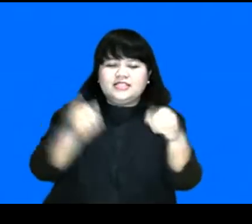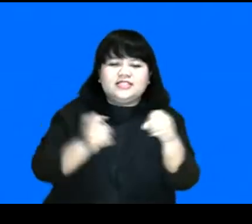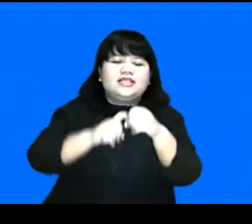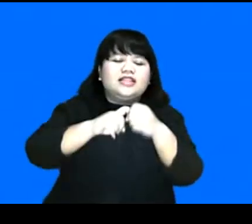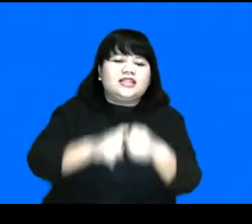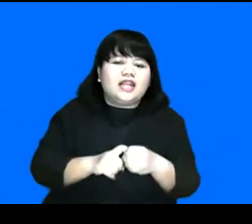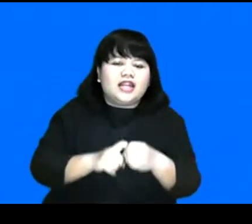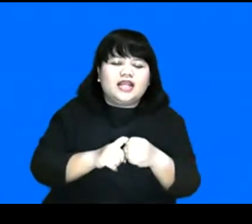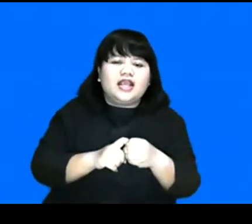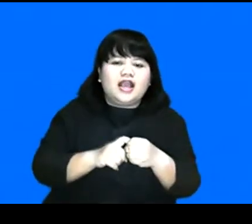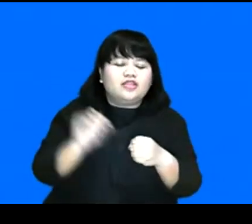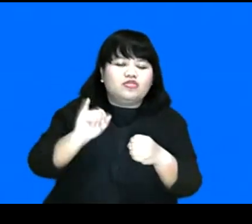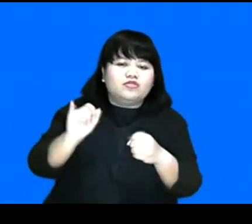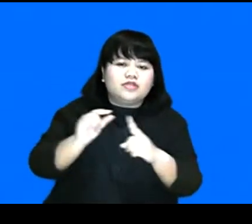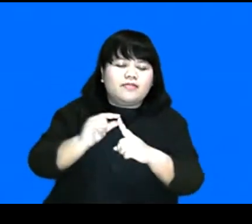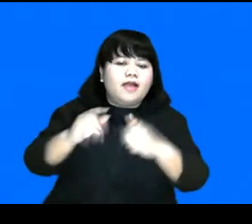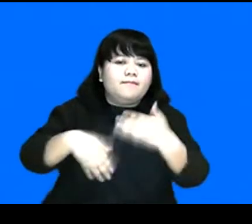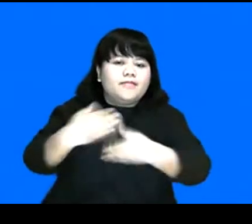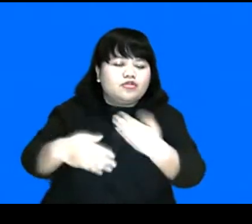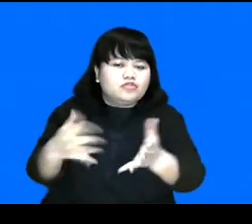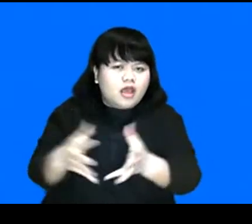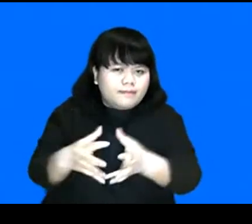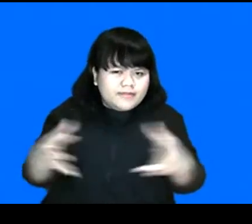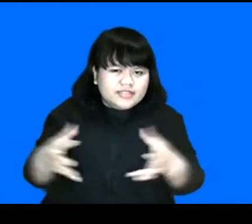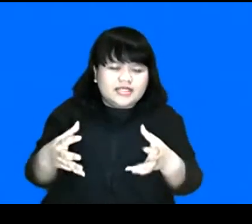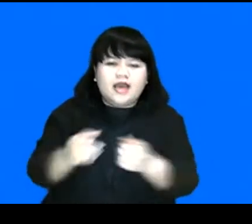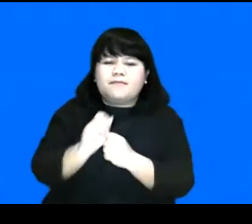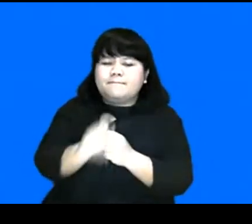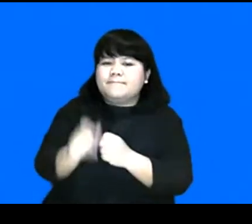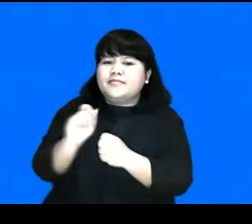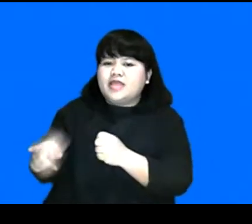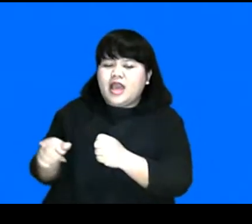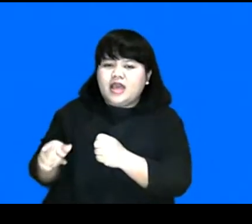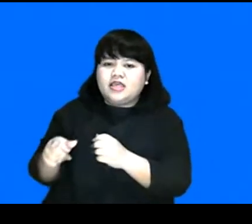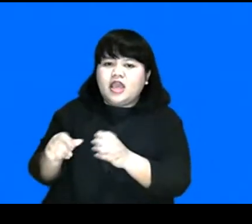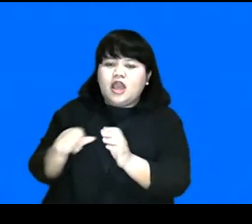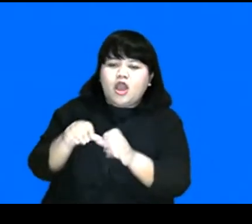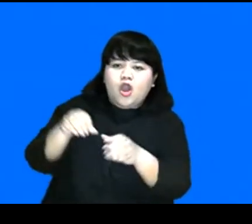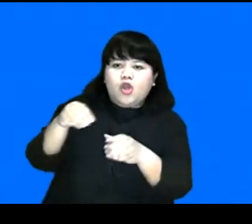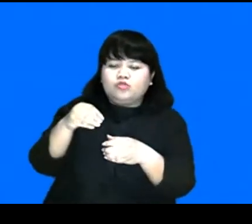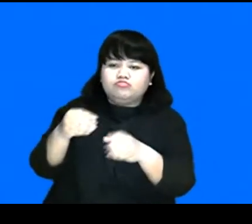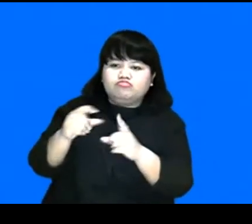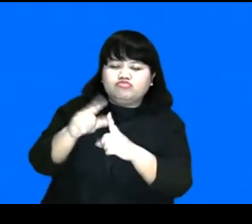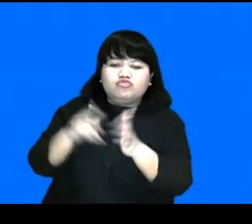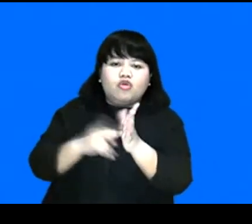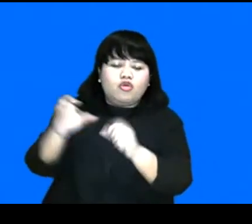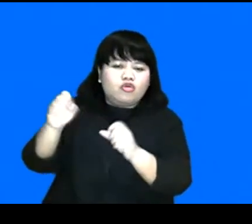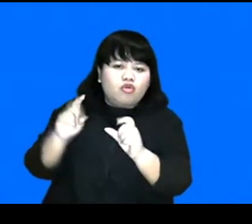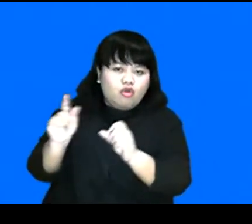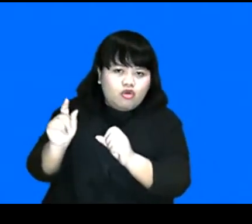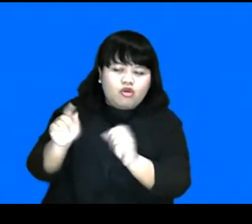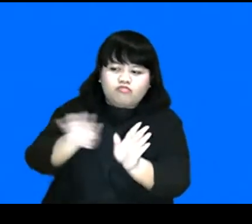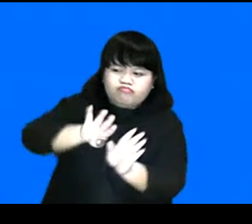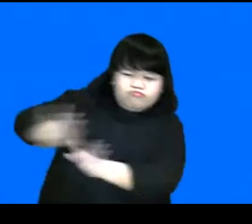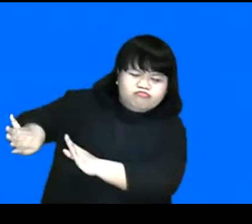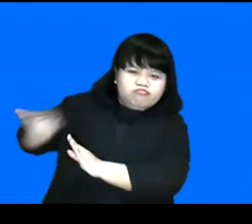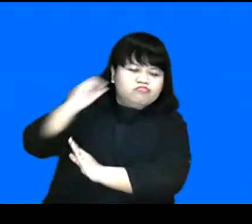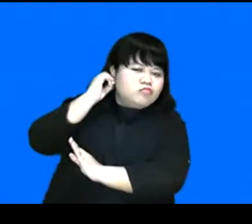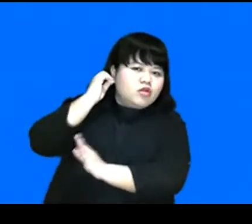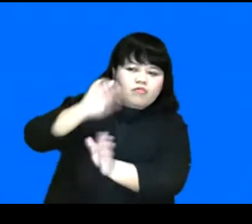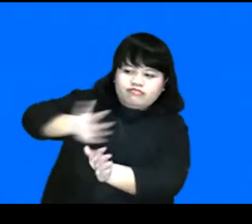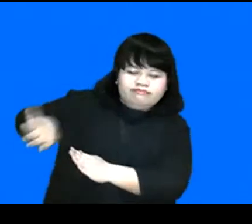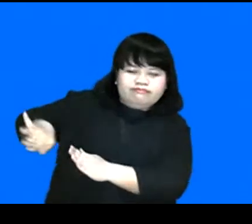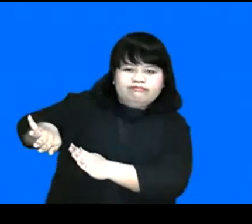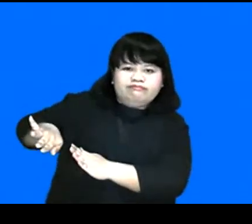agenda, and on the governments listening to the ultra-rich, who, by the way, have a lot of managers, people like Tony